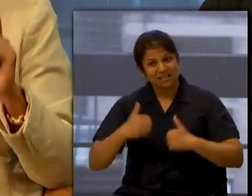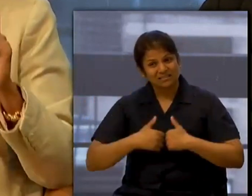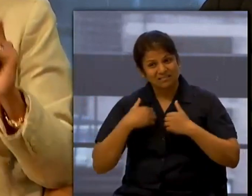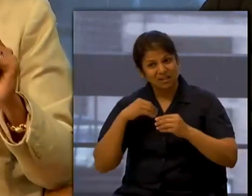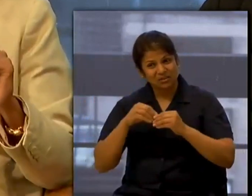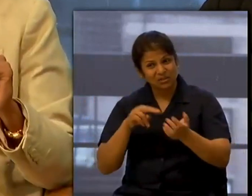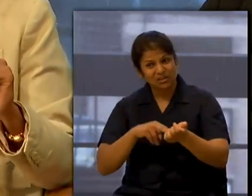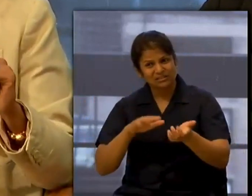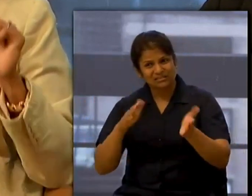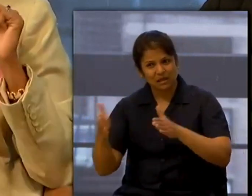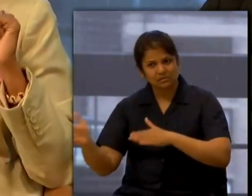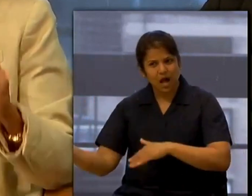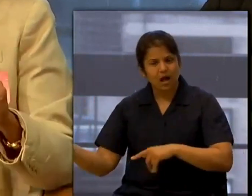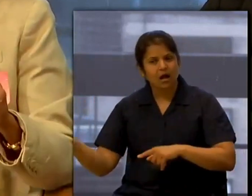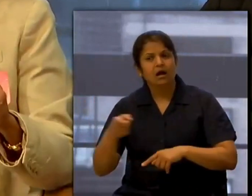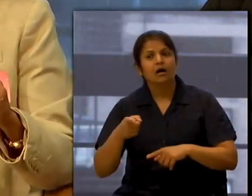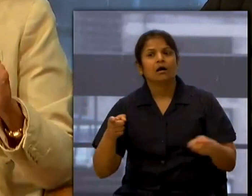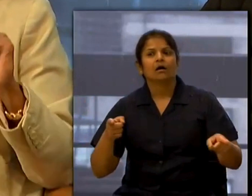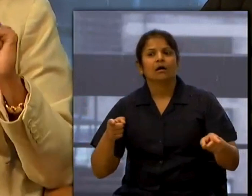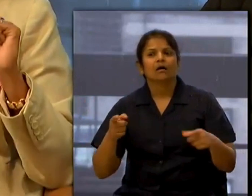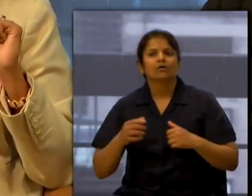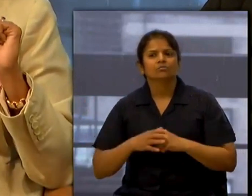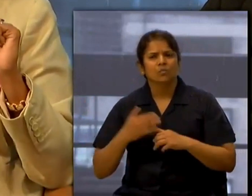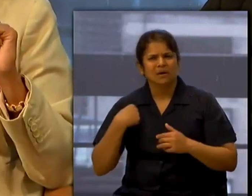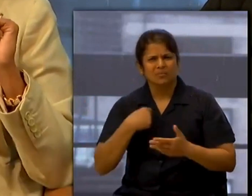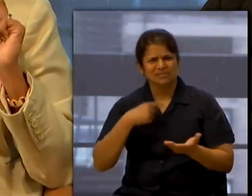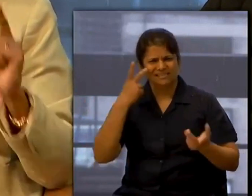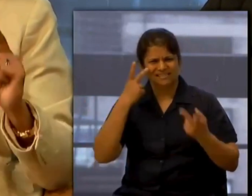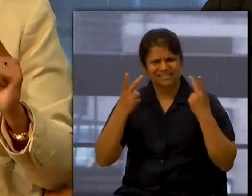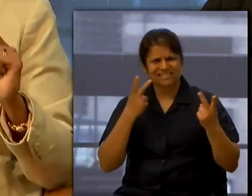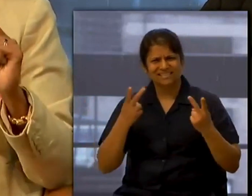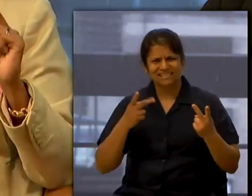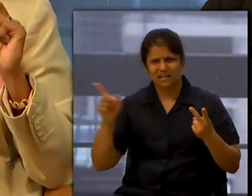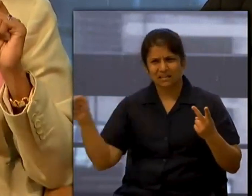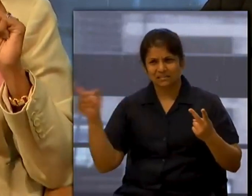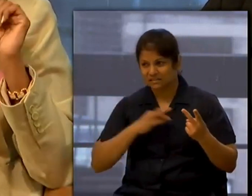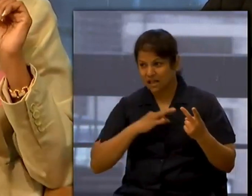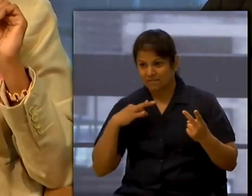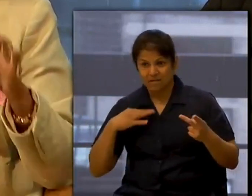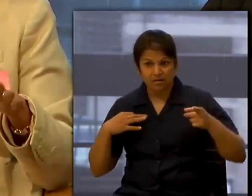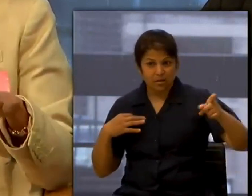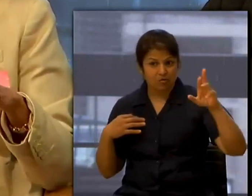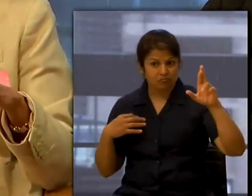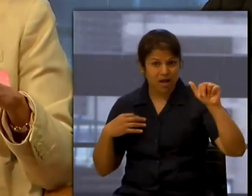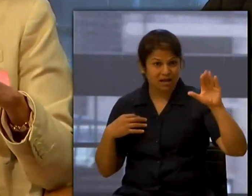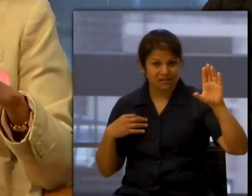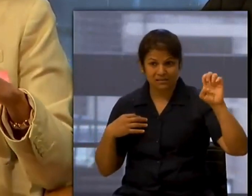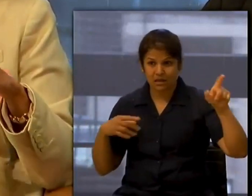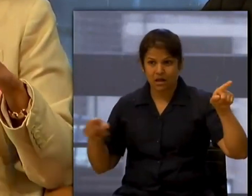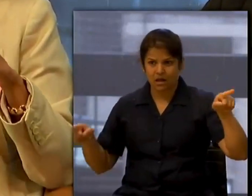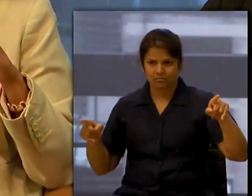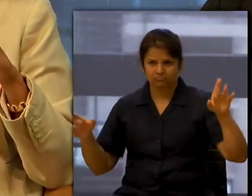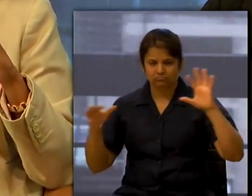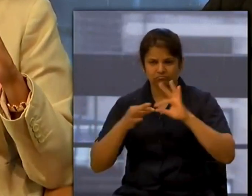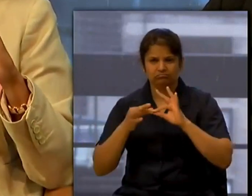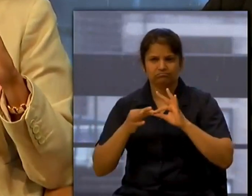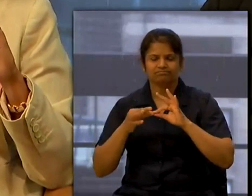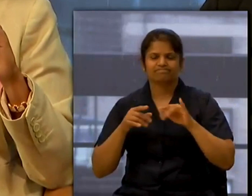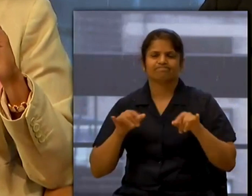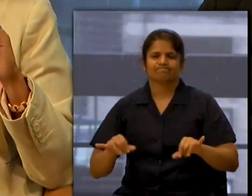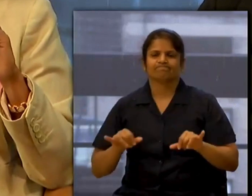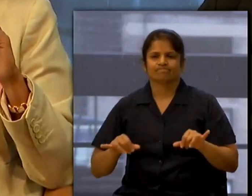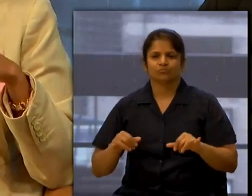huge correlation between staffing and race. So we wrote a paper a couple of years ago that found